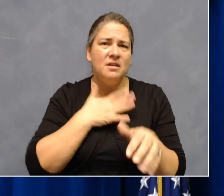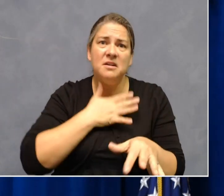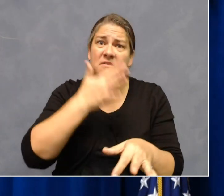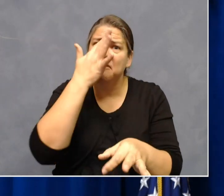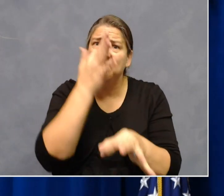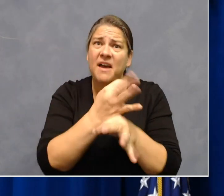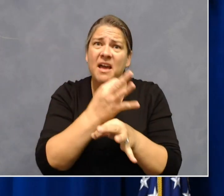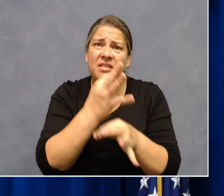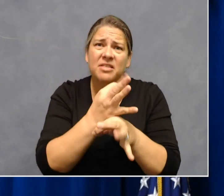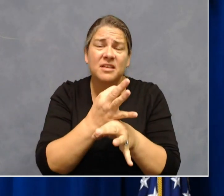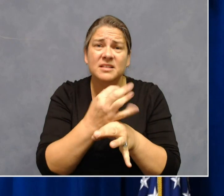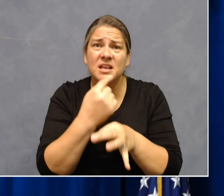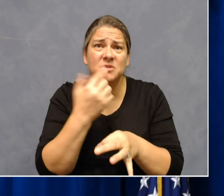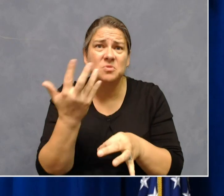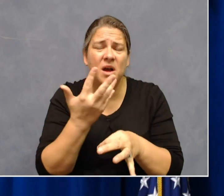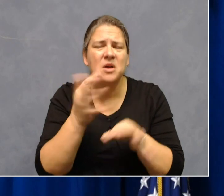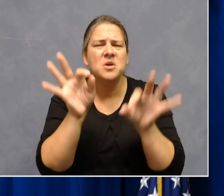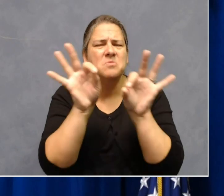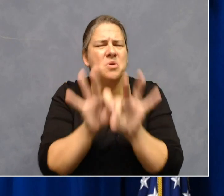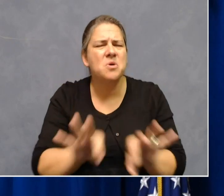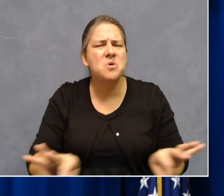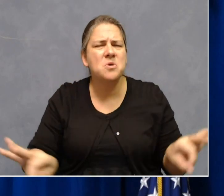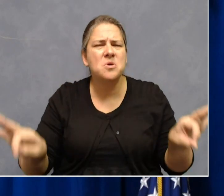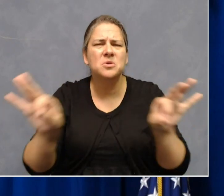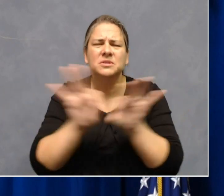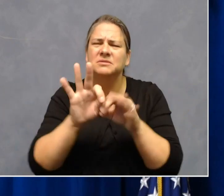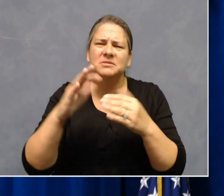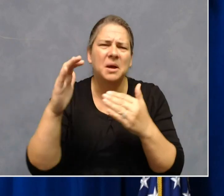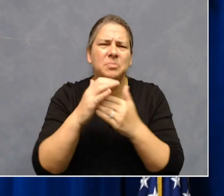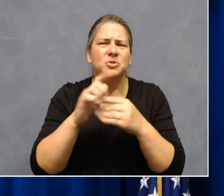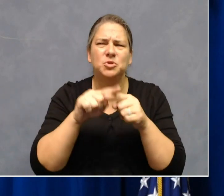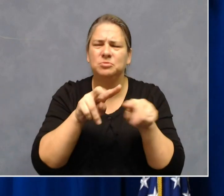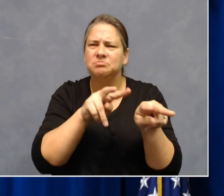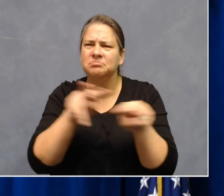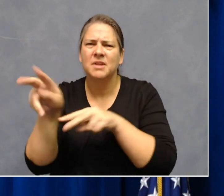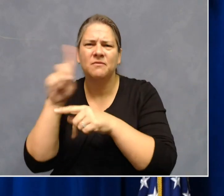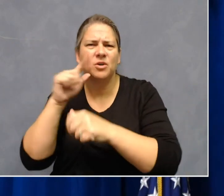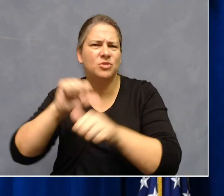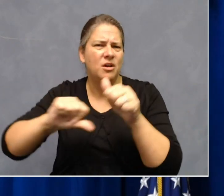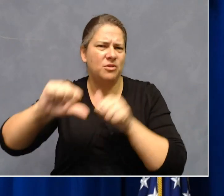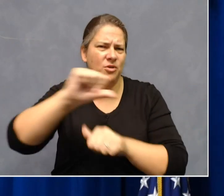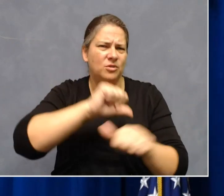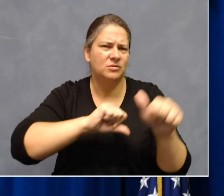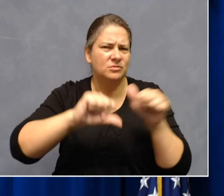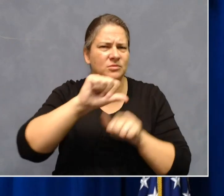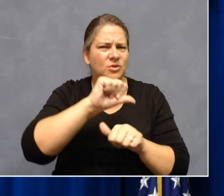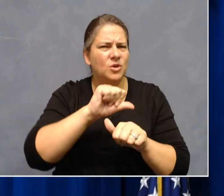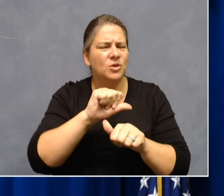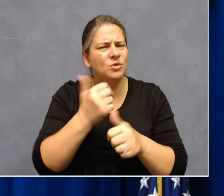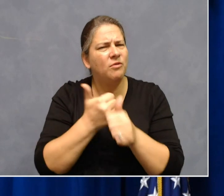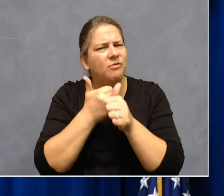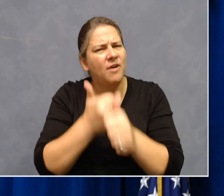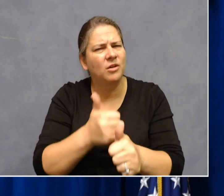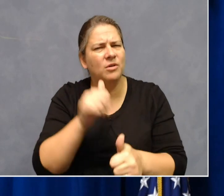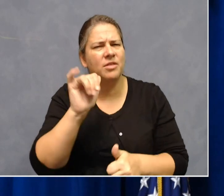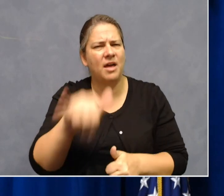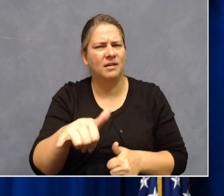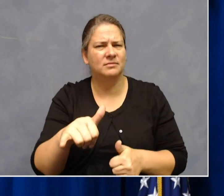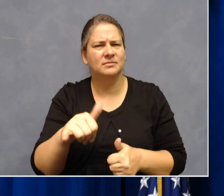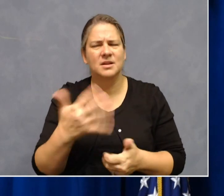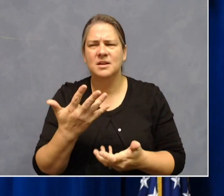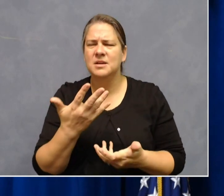important things that we can be doing. So let's live up to those values. Let's live up to our faith. Let's be the type of